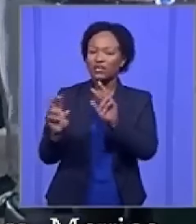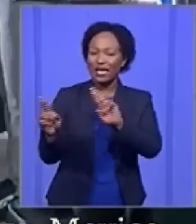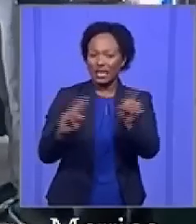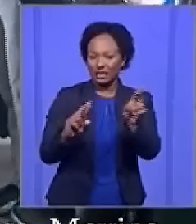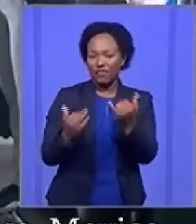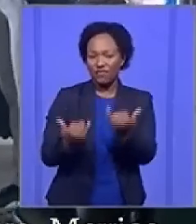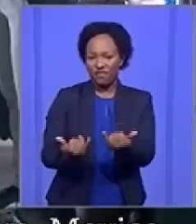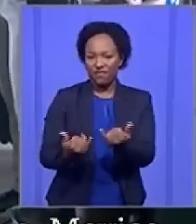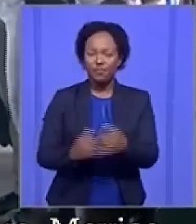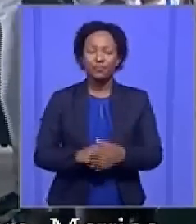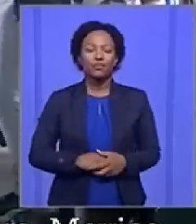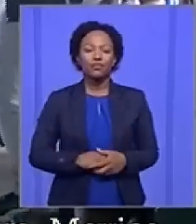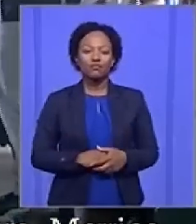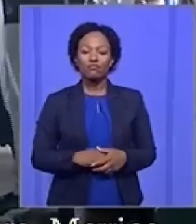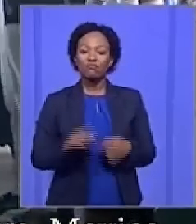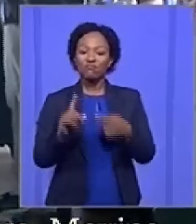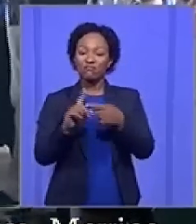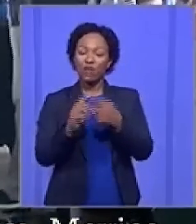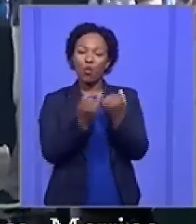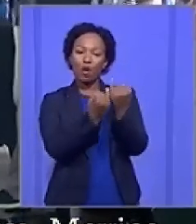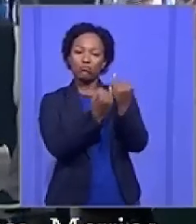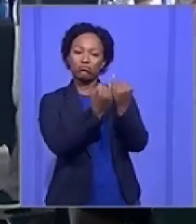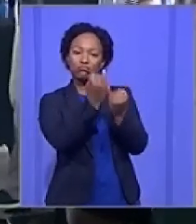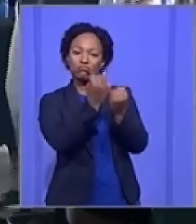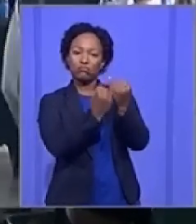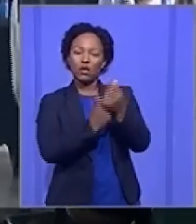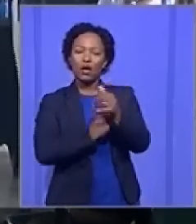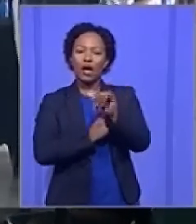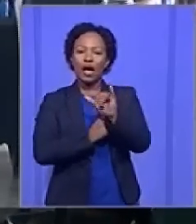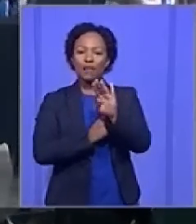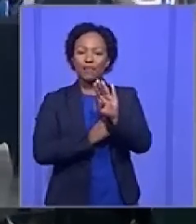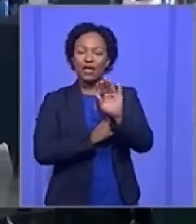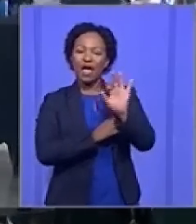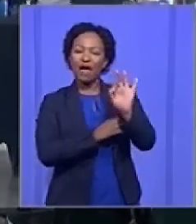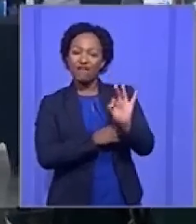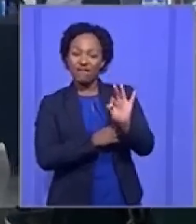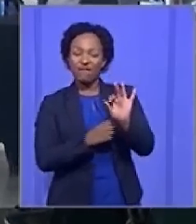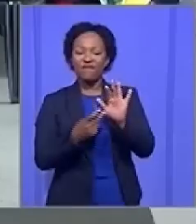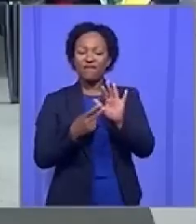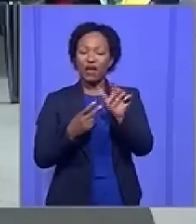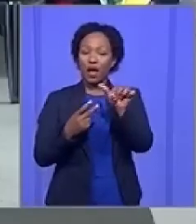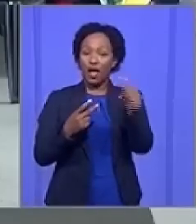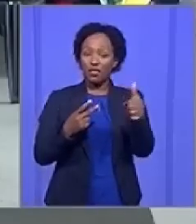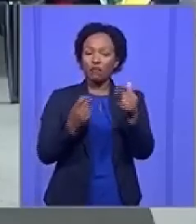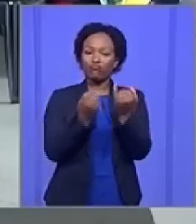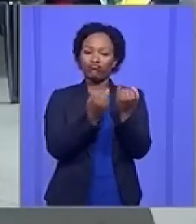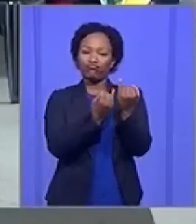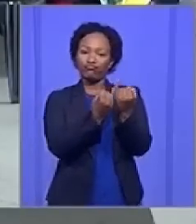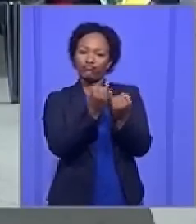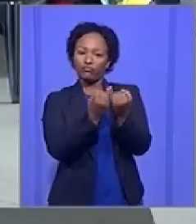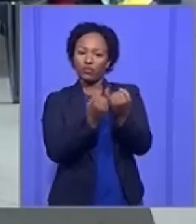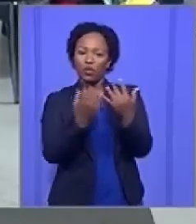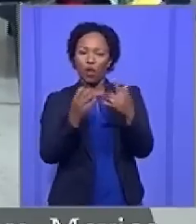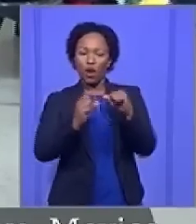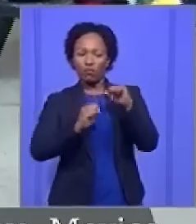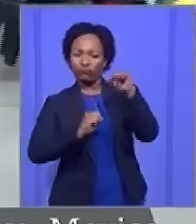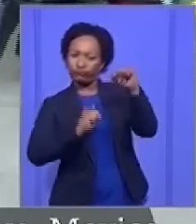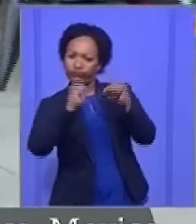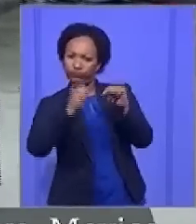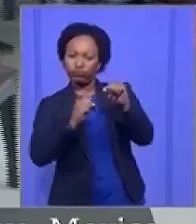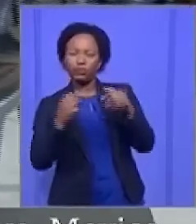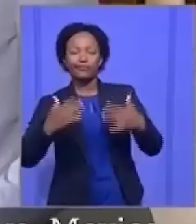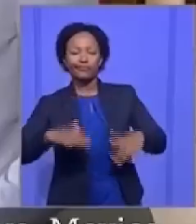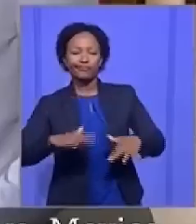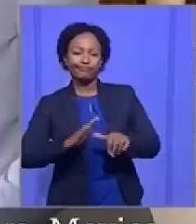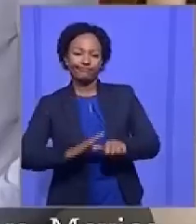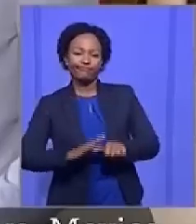African champion ntwa ya Hadebe ya otse ka sekola sa IBF le Sanchez inkuele ya bohlokwa bokamosong ba hae papading ya ditebele. And I would like